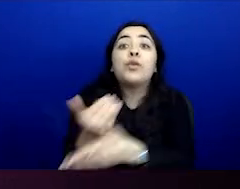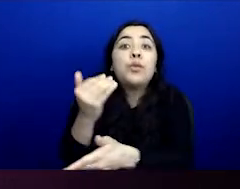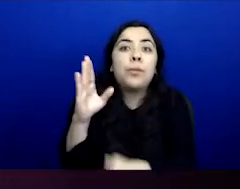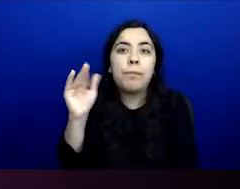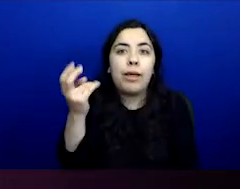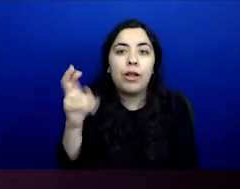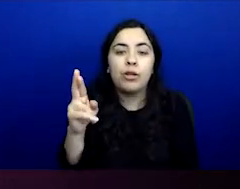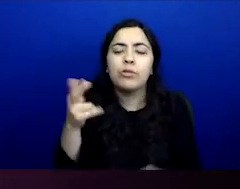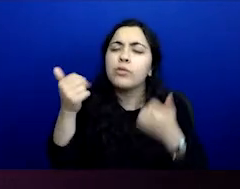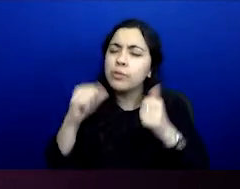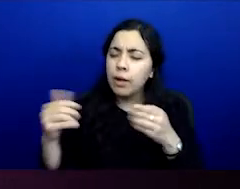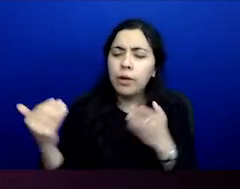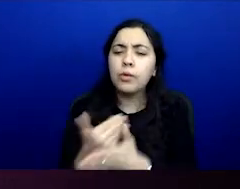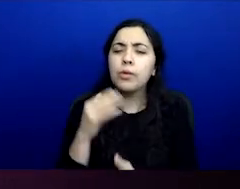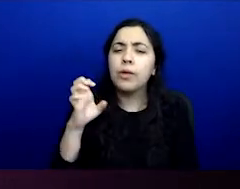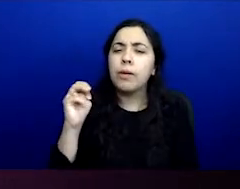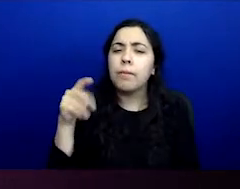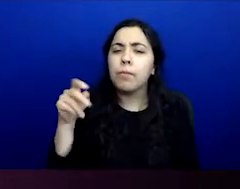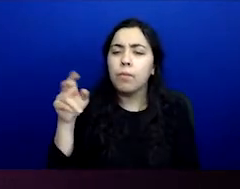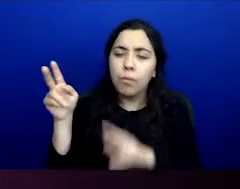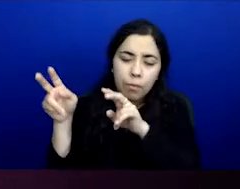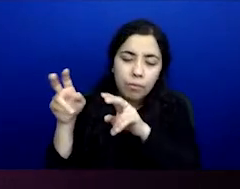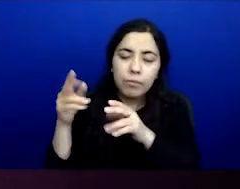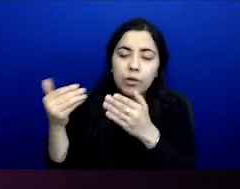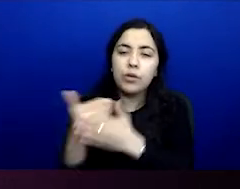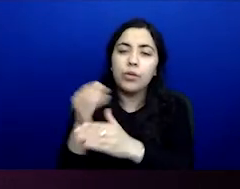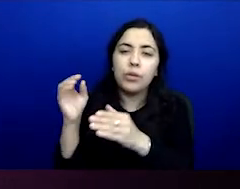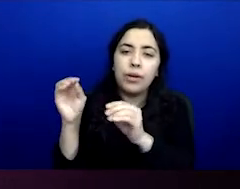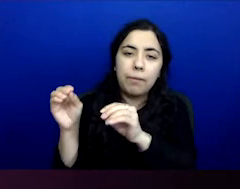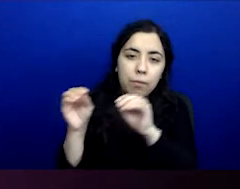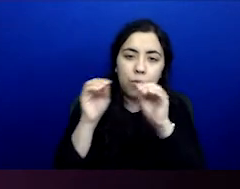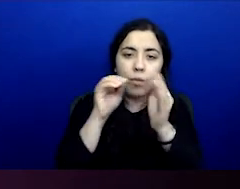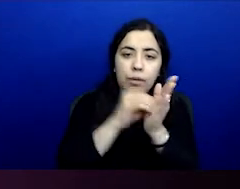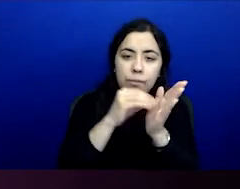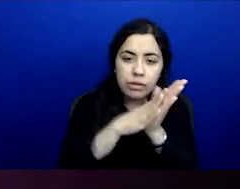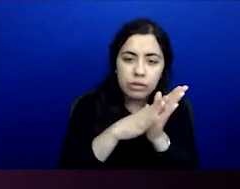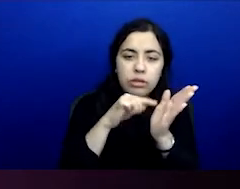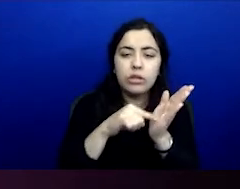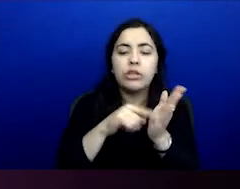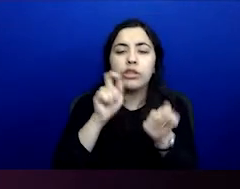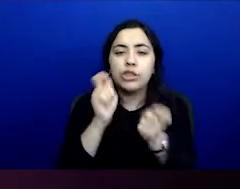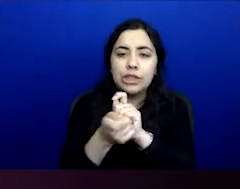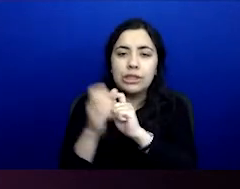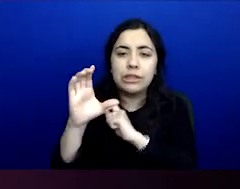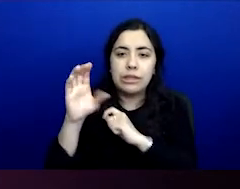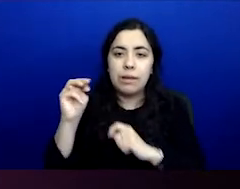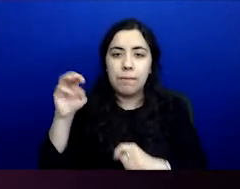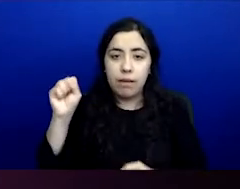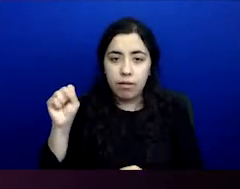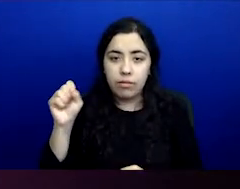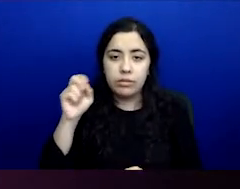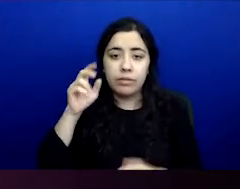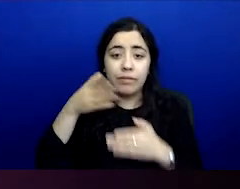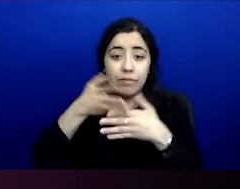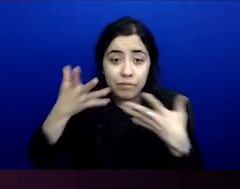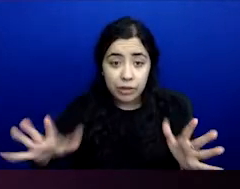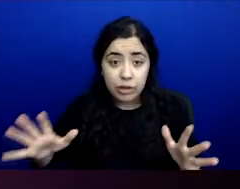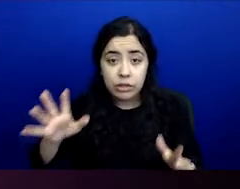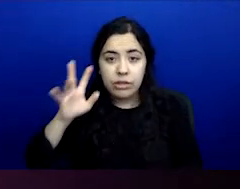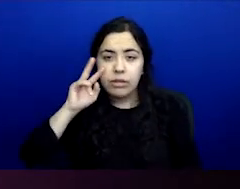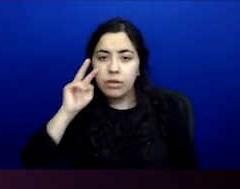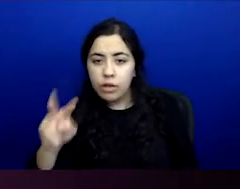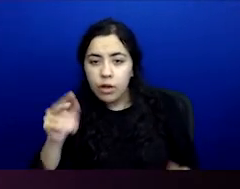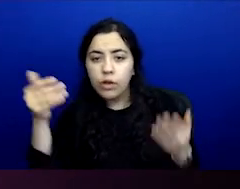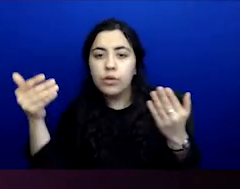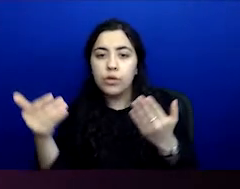a new deployment, we'll make a change in our CMS, and then after that has completed, well, now we can see this new content that has